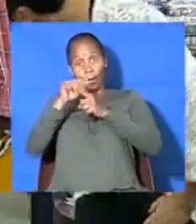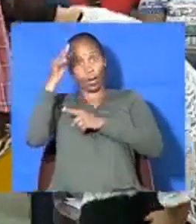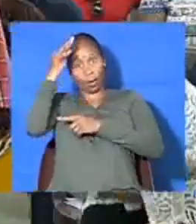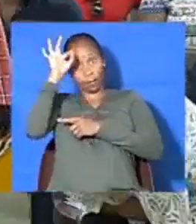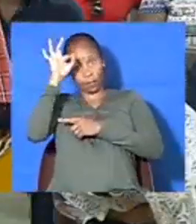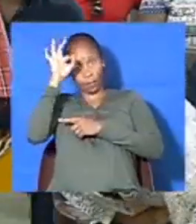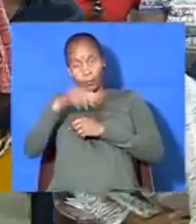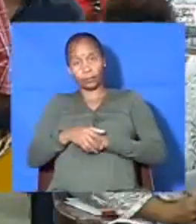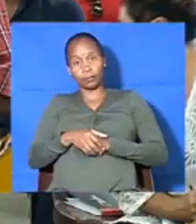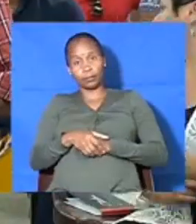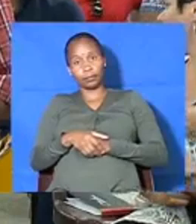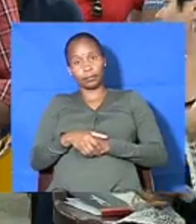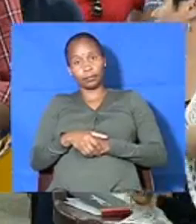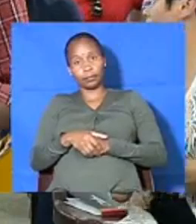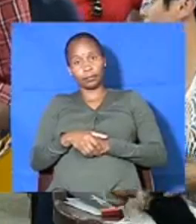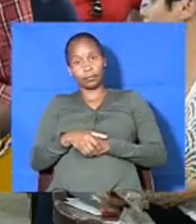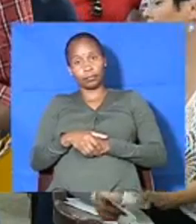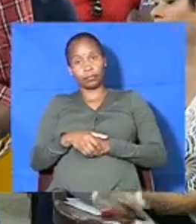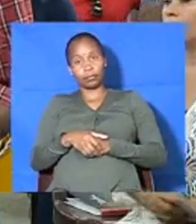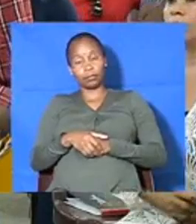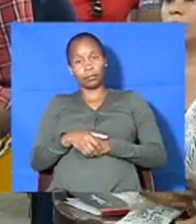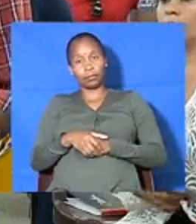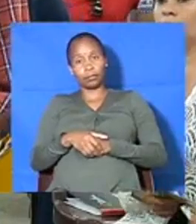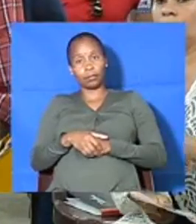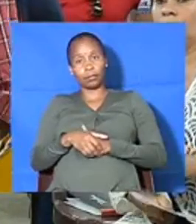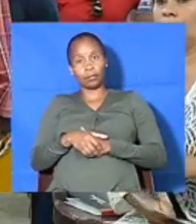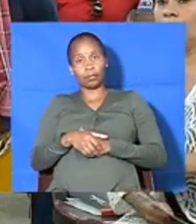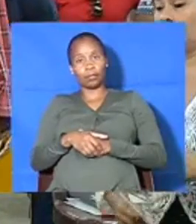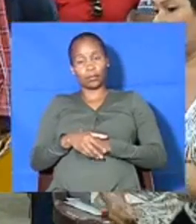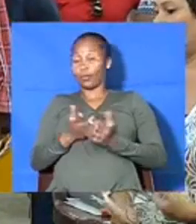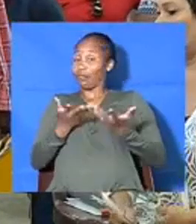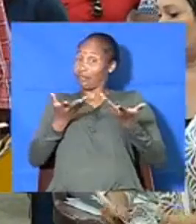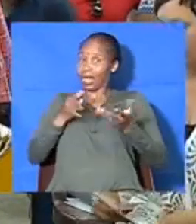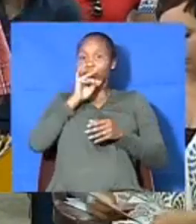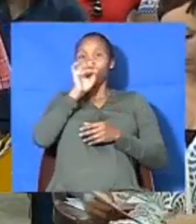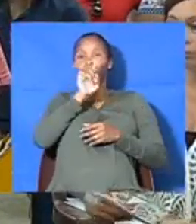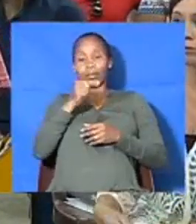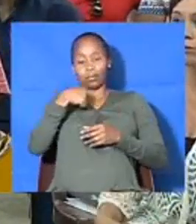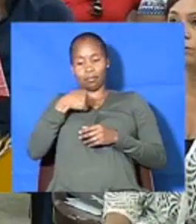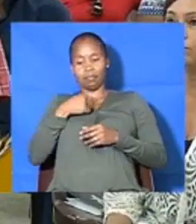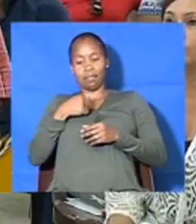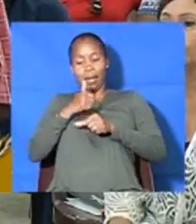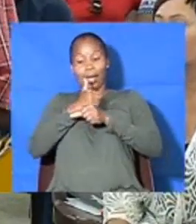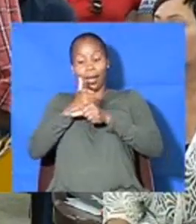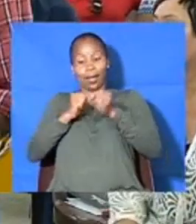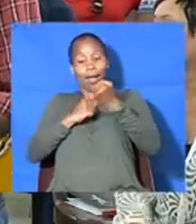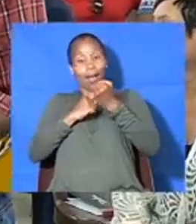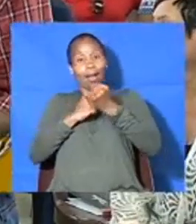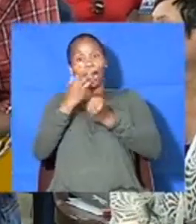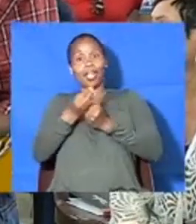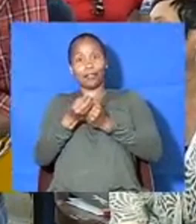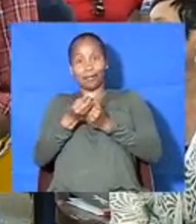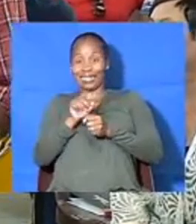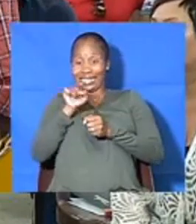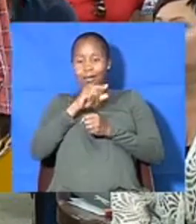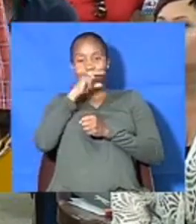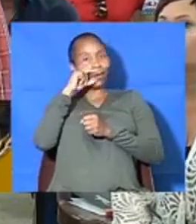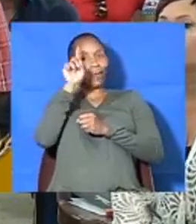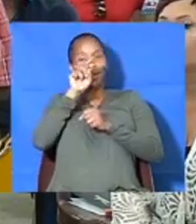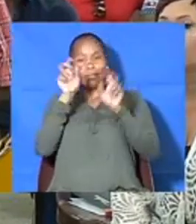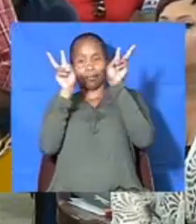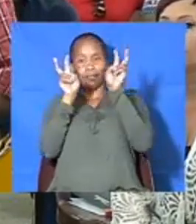I greet our honorable members from Parliament. And